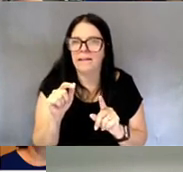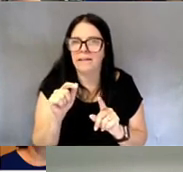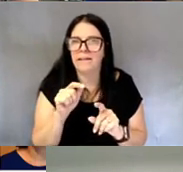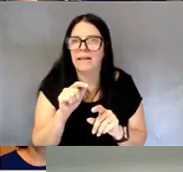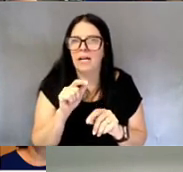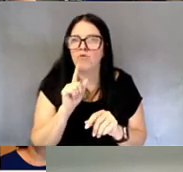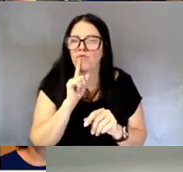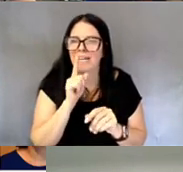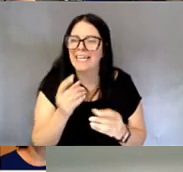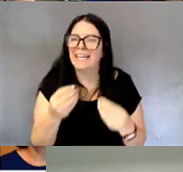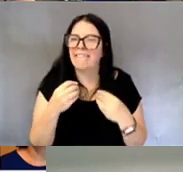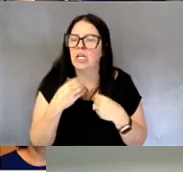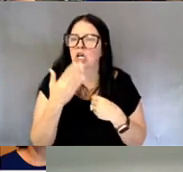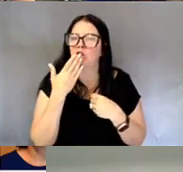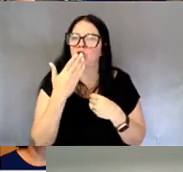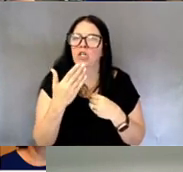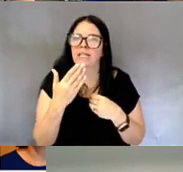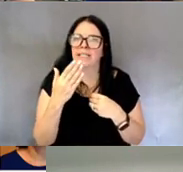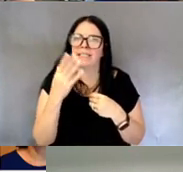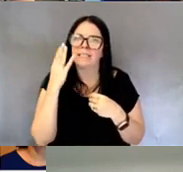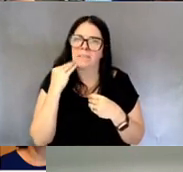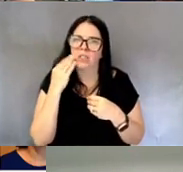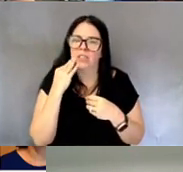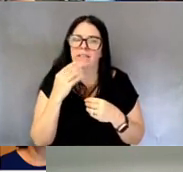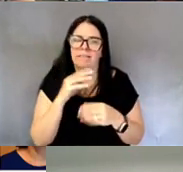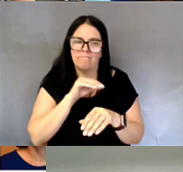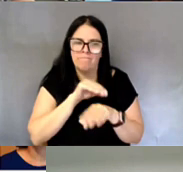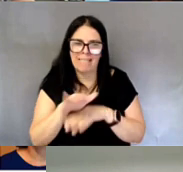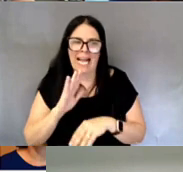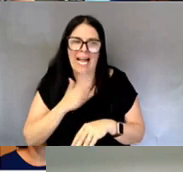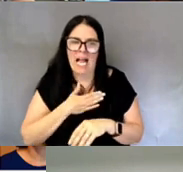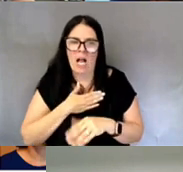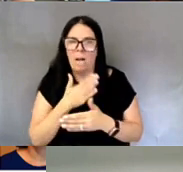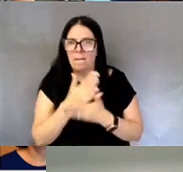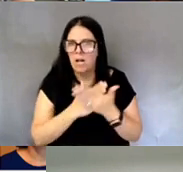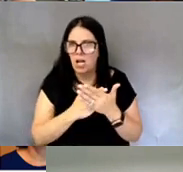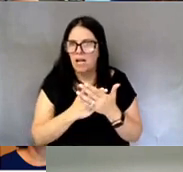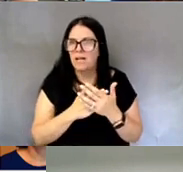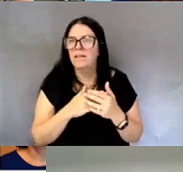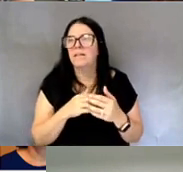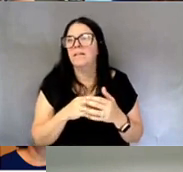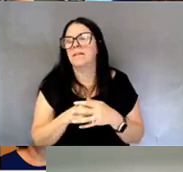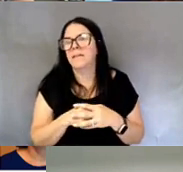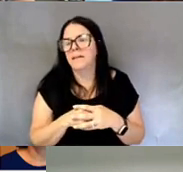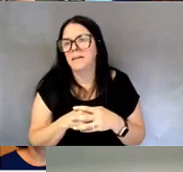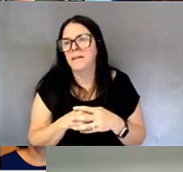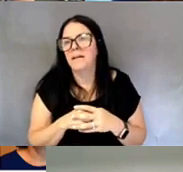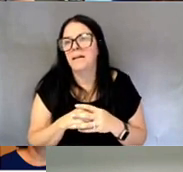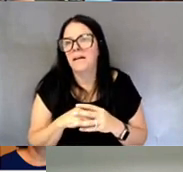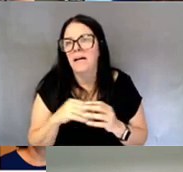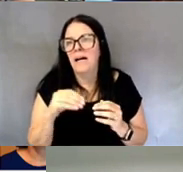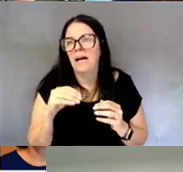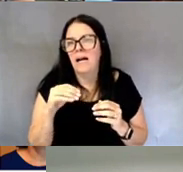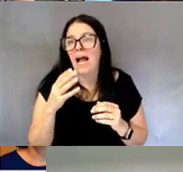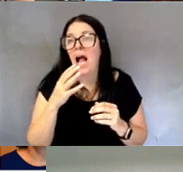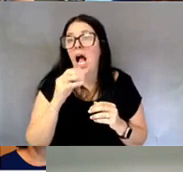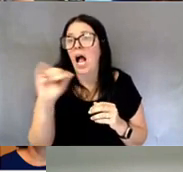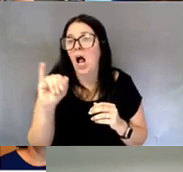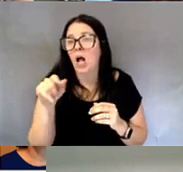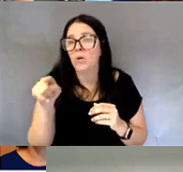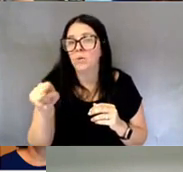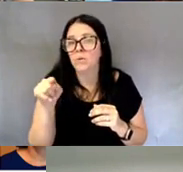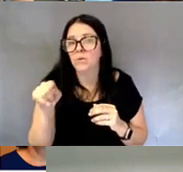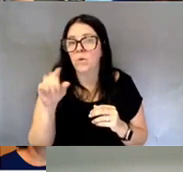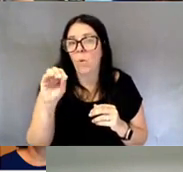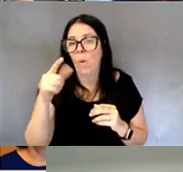heard, and we reflected on different aspects, as others said. And Olga had used a variety